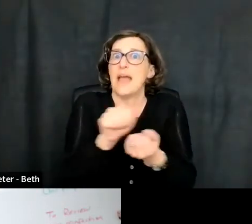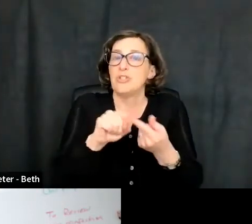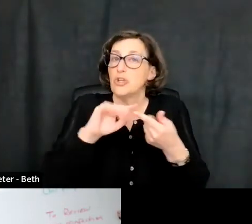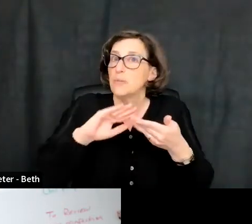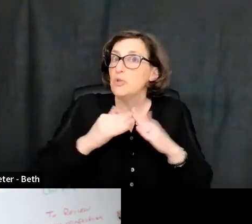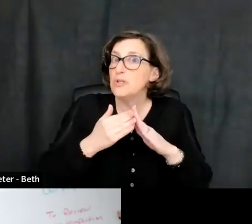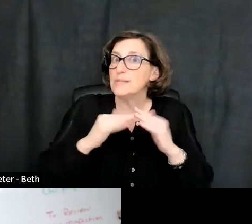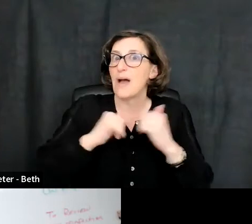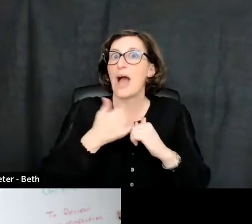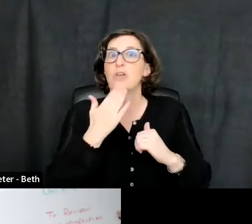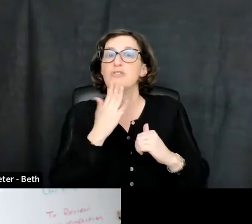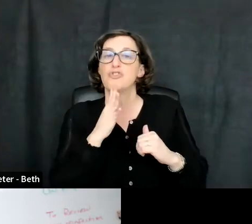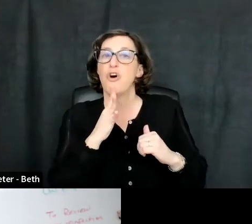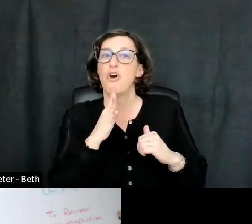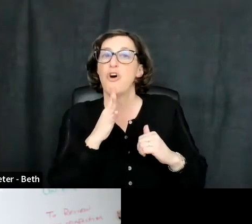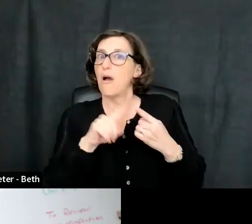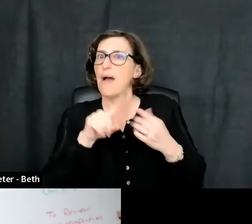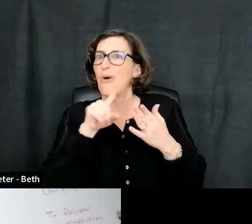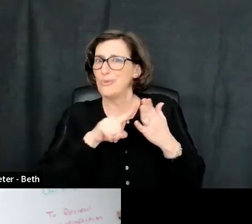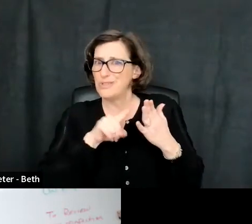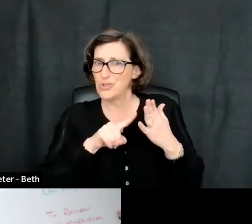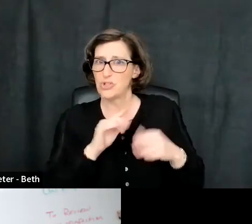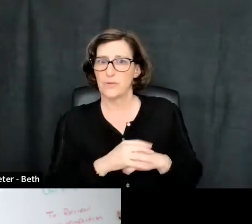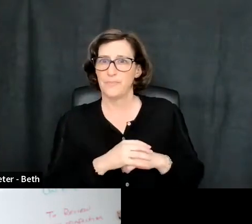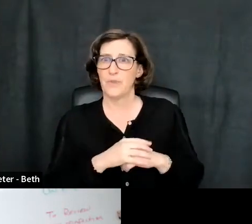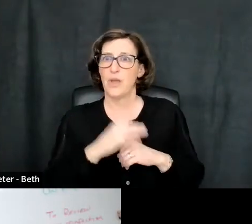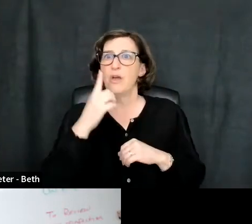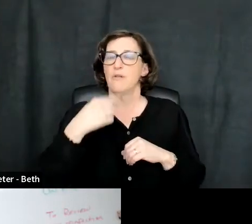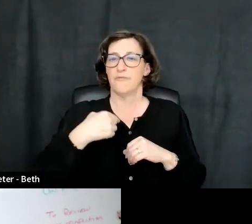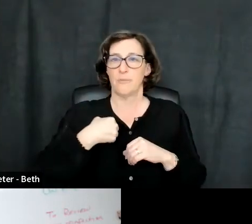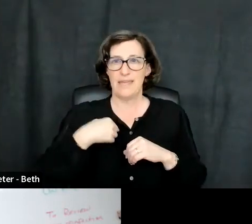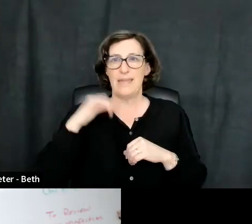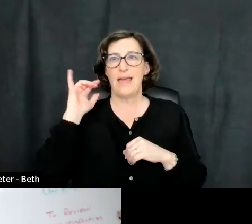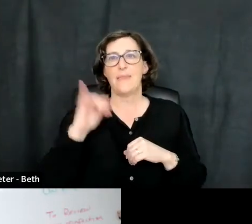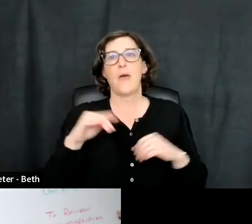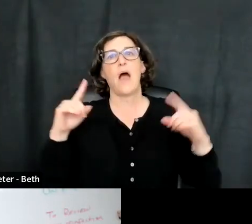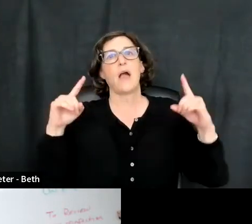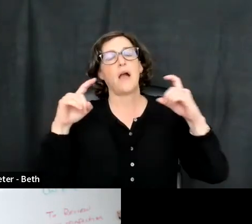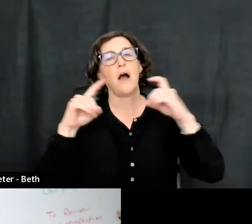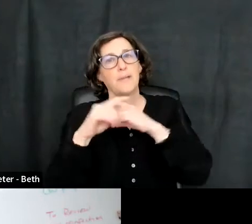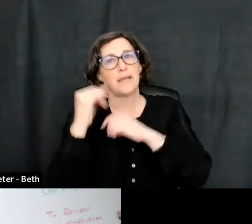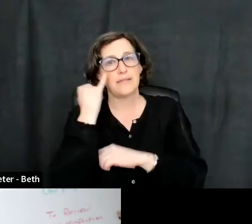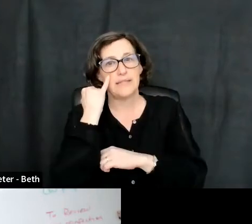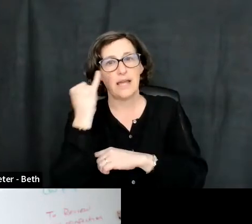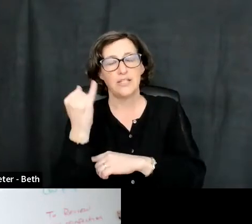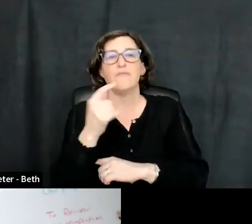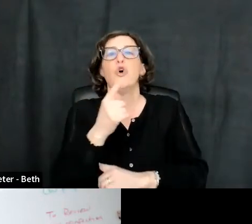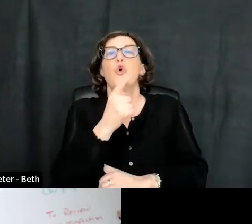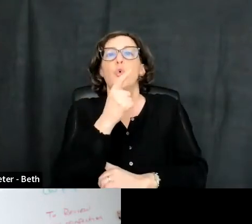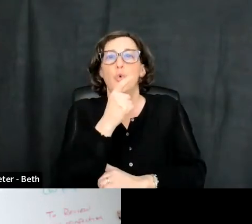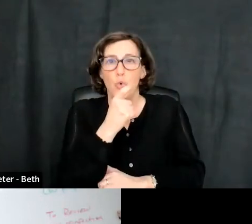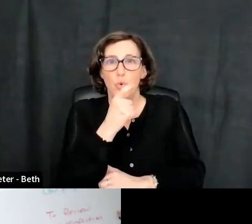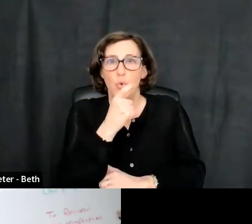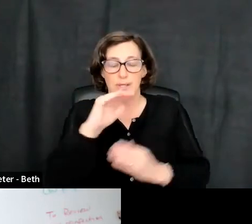they talk about their research. And so to me, that really complicated the idea of who the community is,